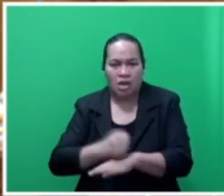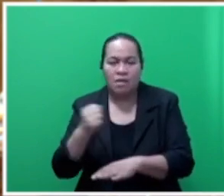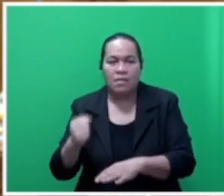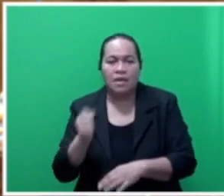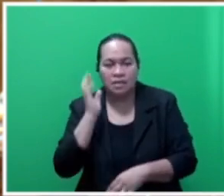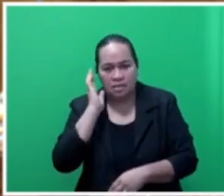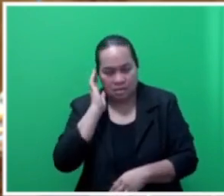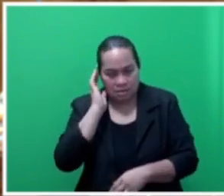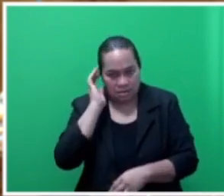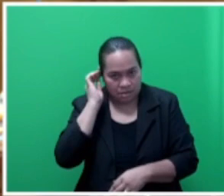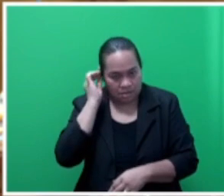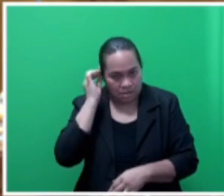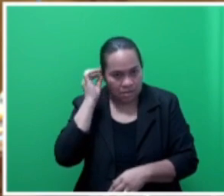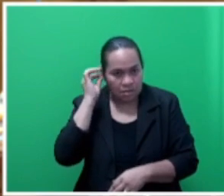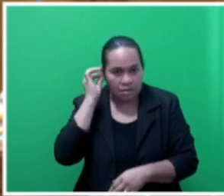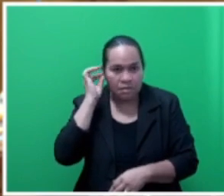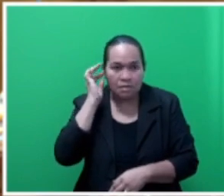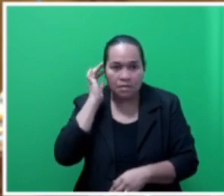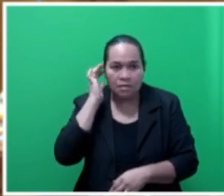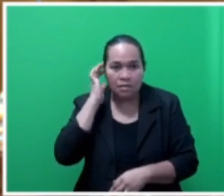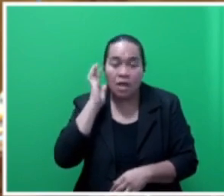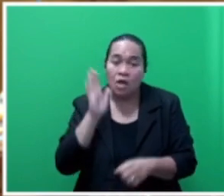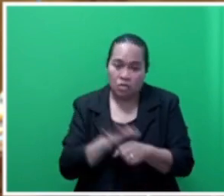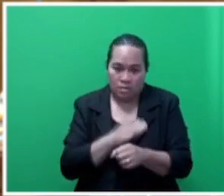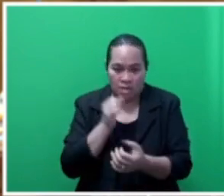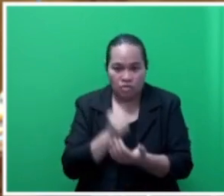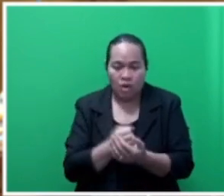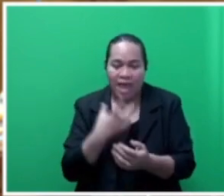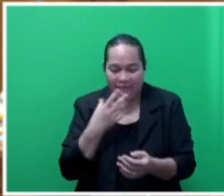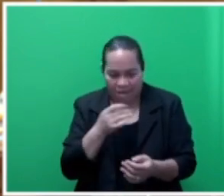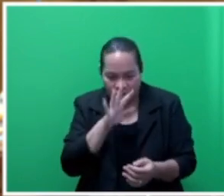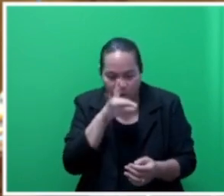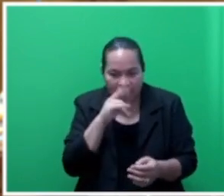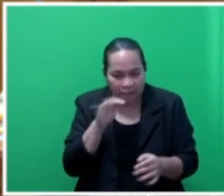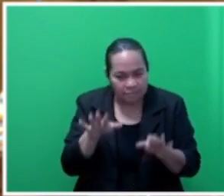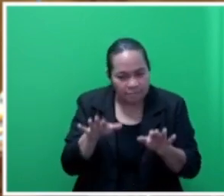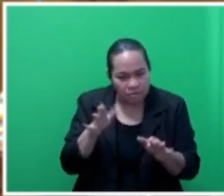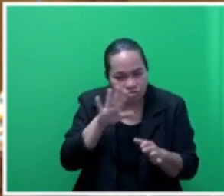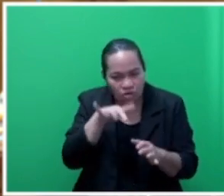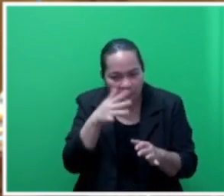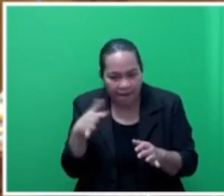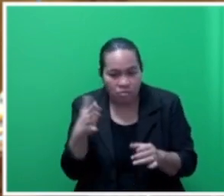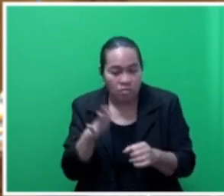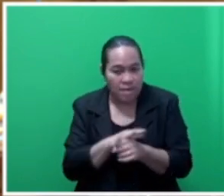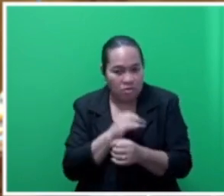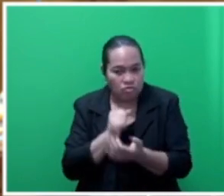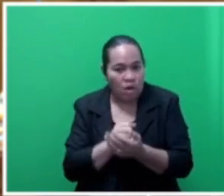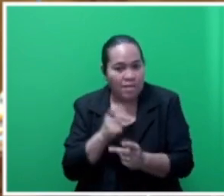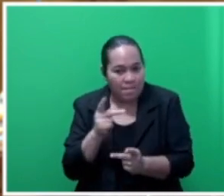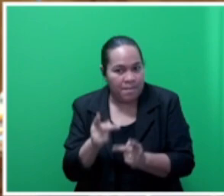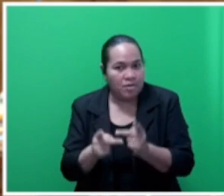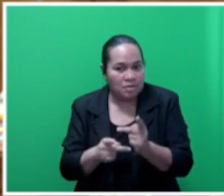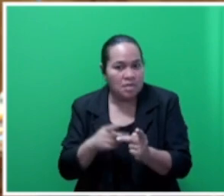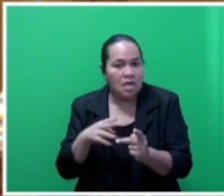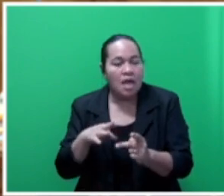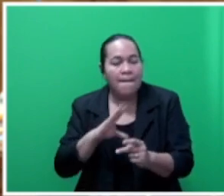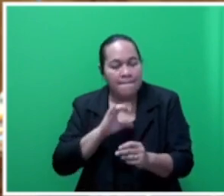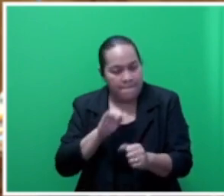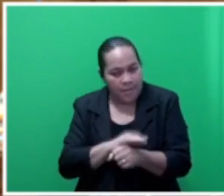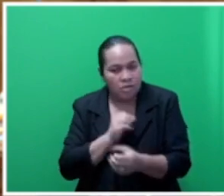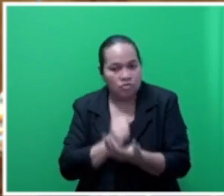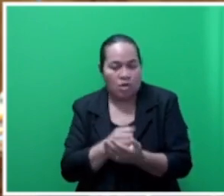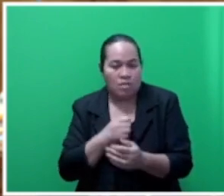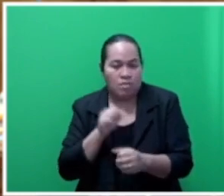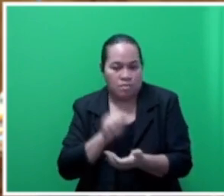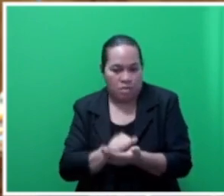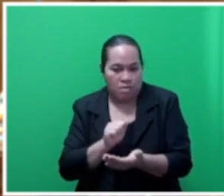ensure that there is always a check and balance that are in place to ensure that the processes and procedures are followed